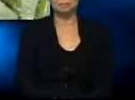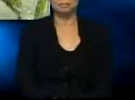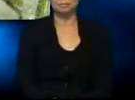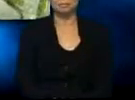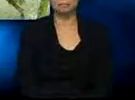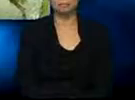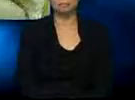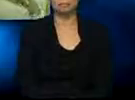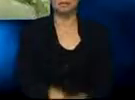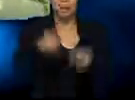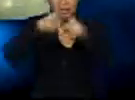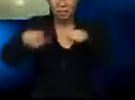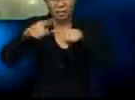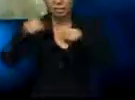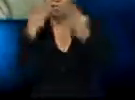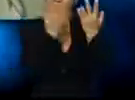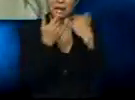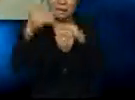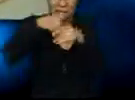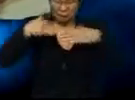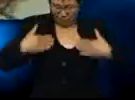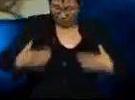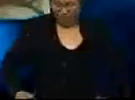but have different colors on their bodies.